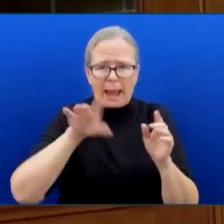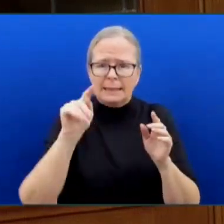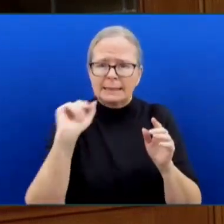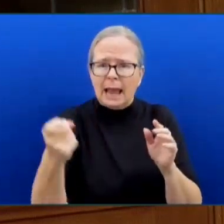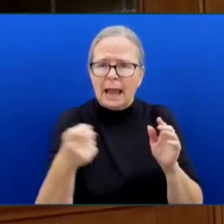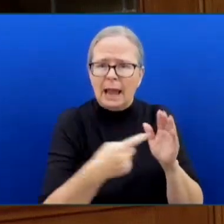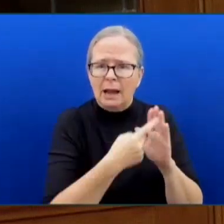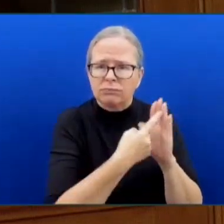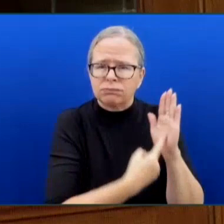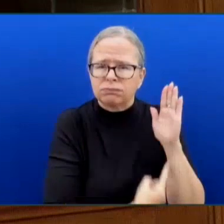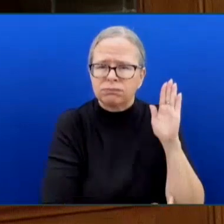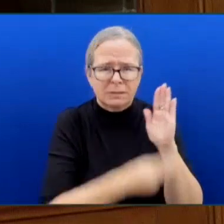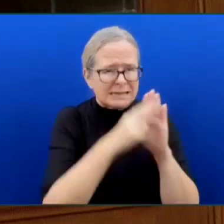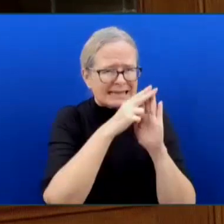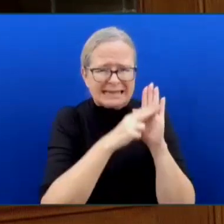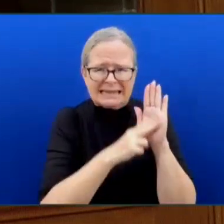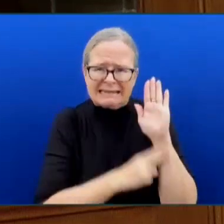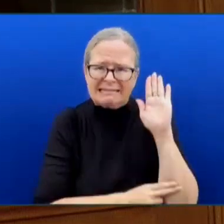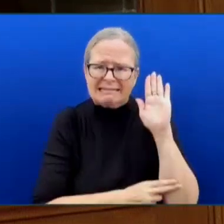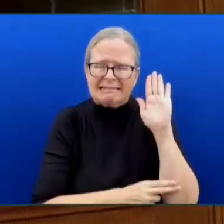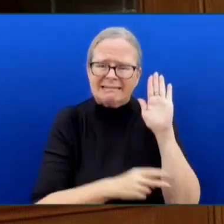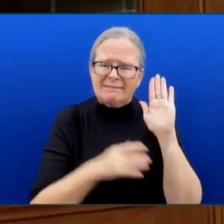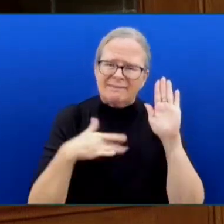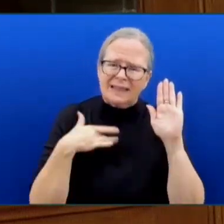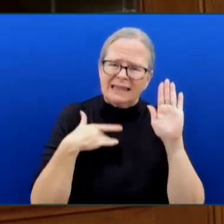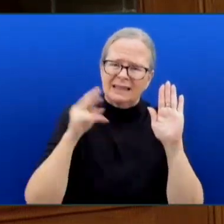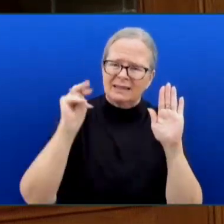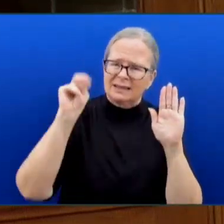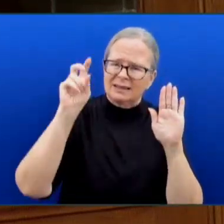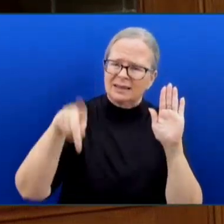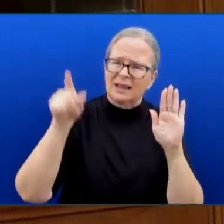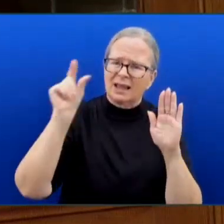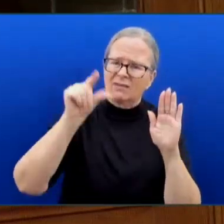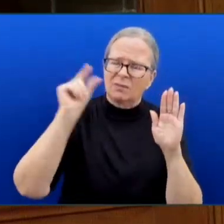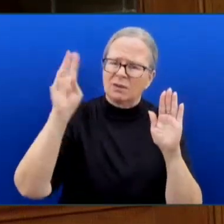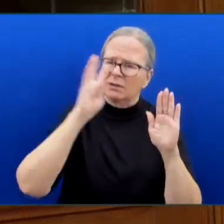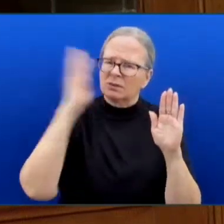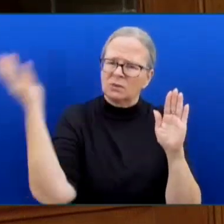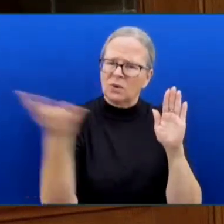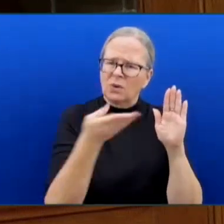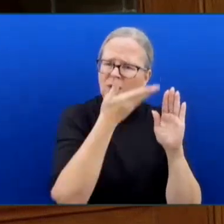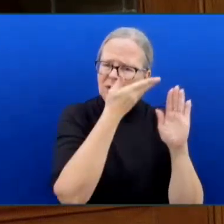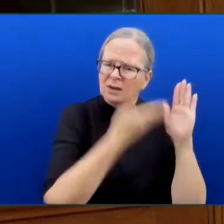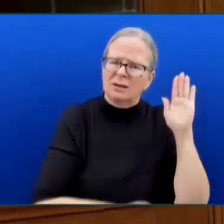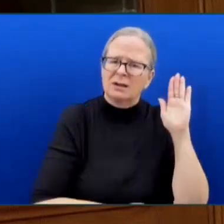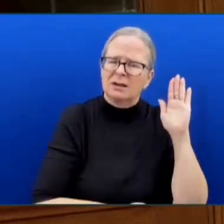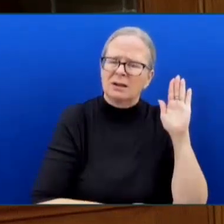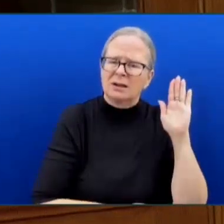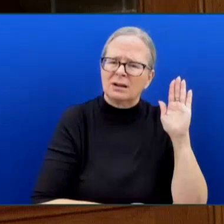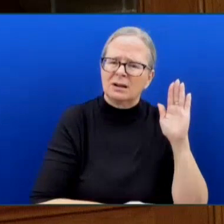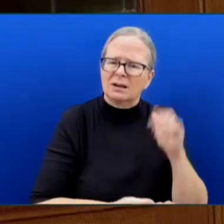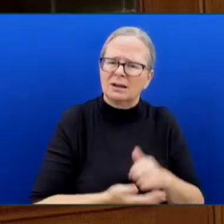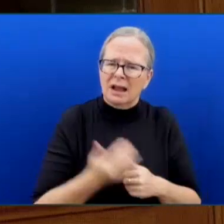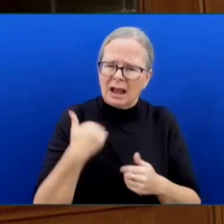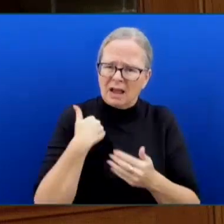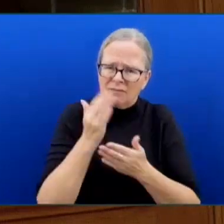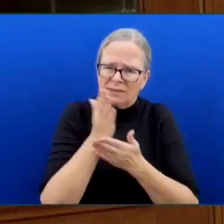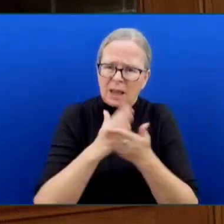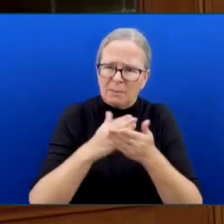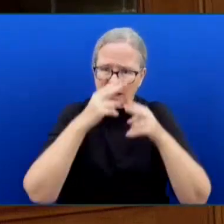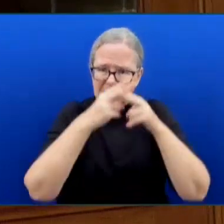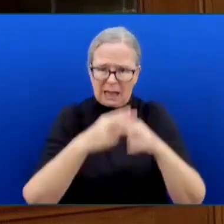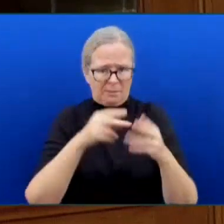government. I'm holding a fraction of those in my hand. I am asking this government to listen to